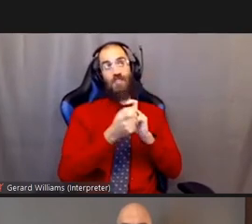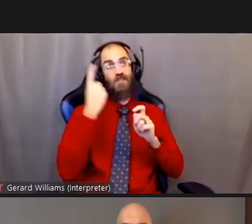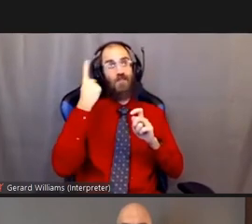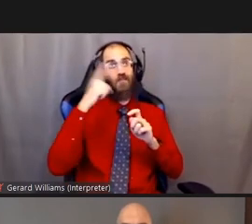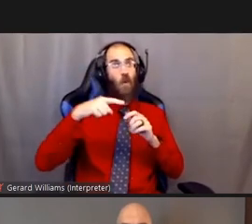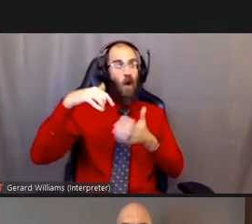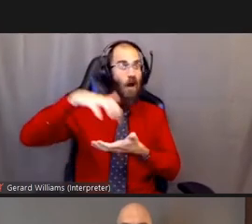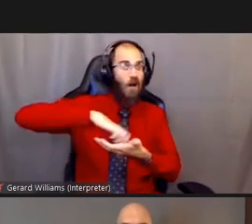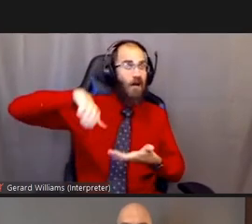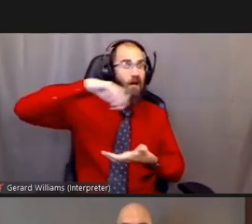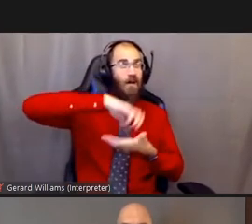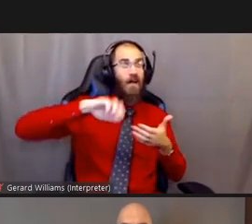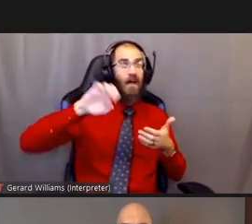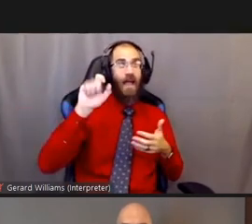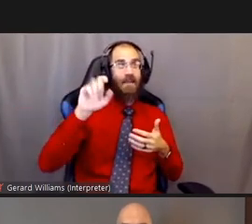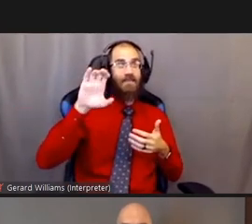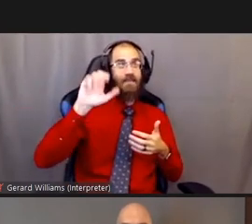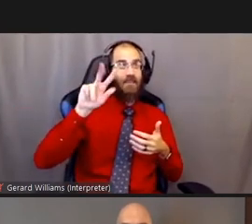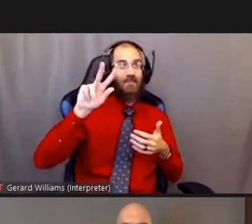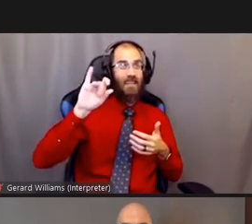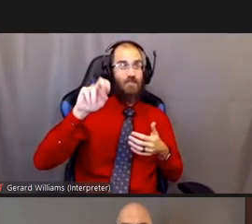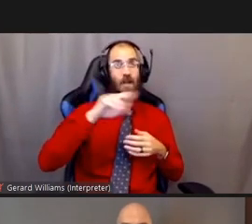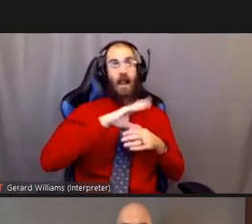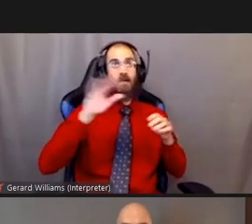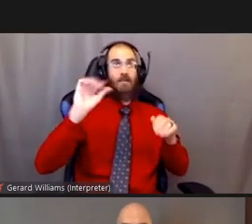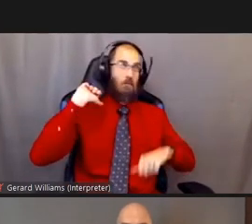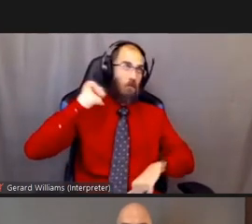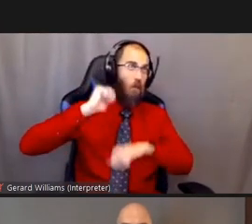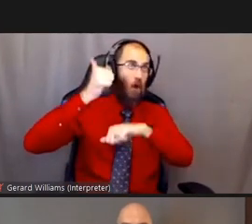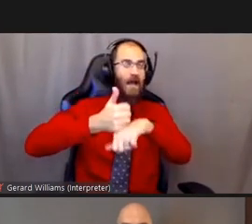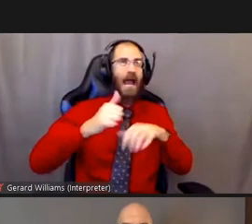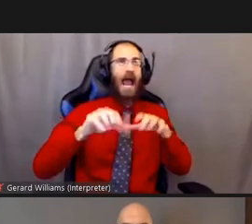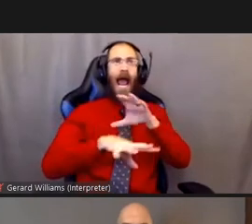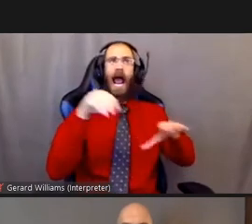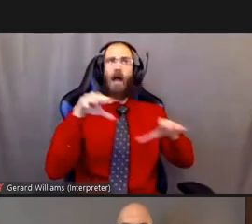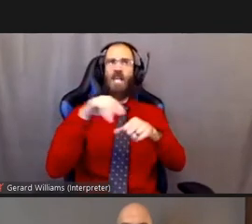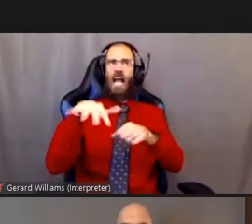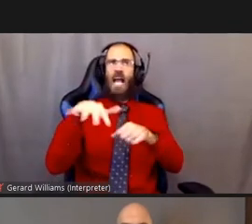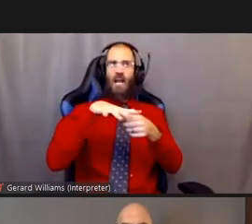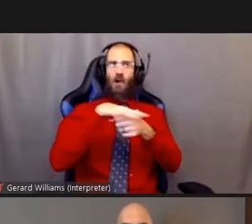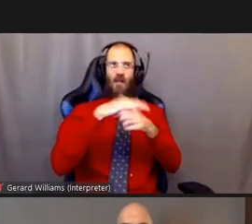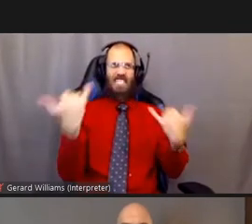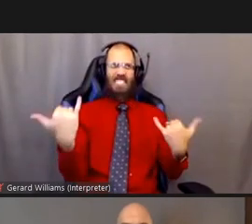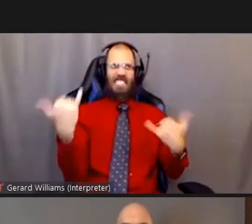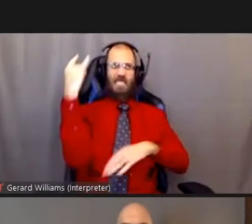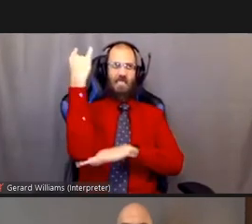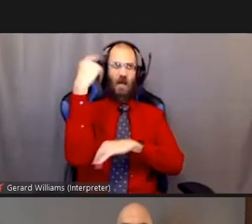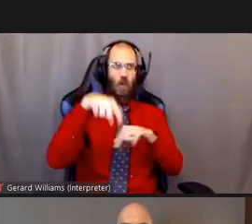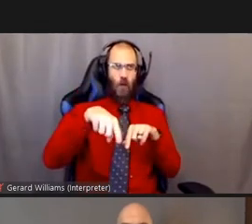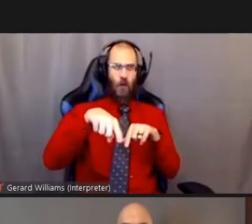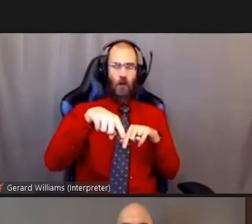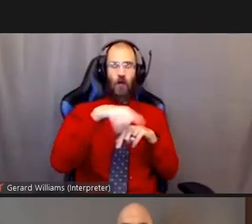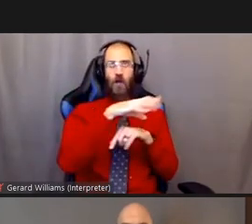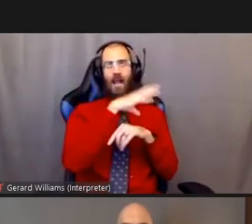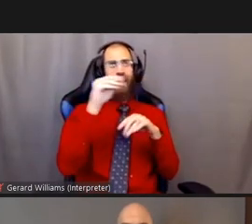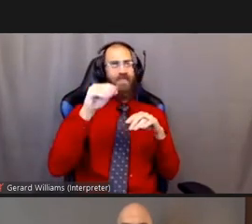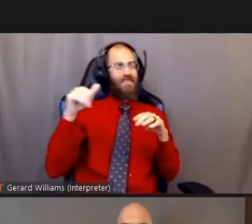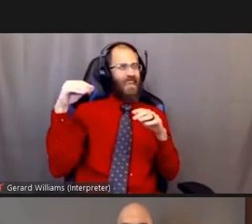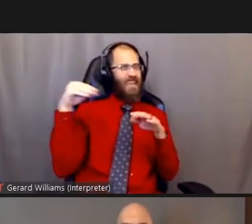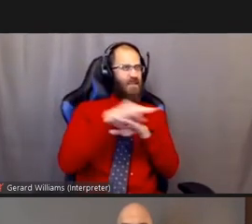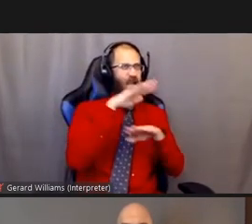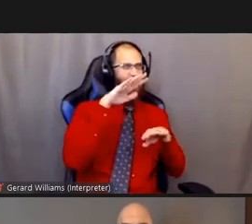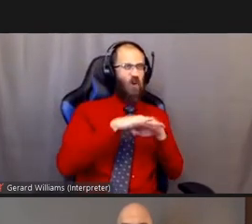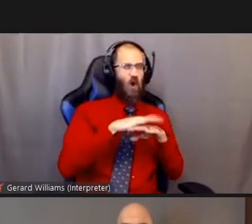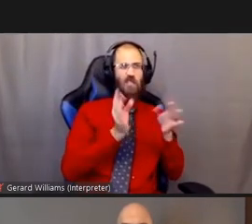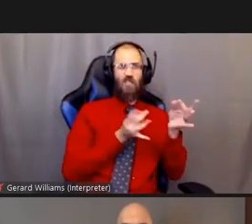deployment outside the boundaries of an existing tower site and the effects of such activities on eligibility for streamlined review.